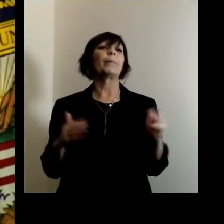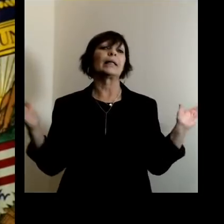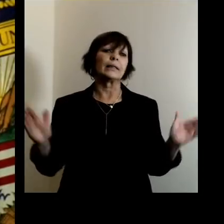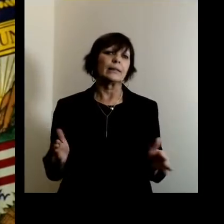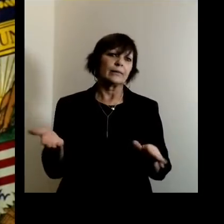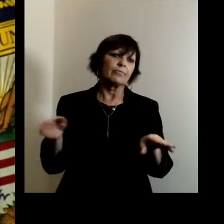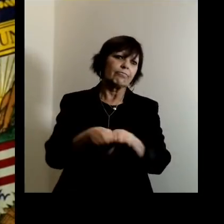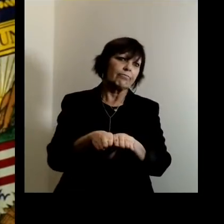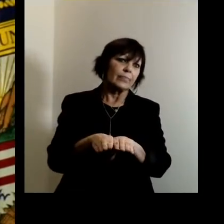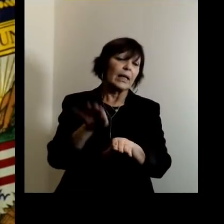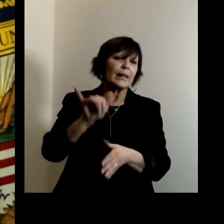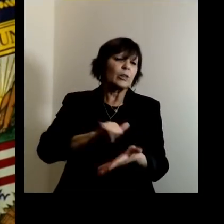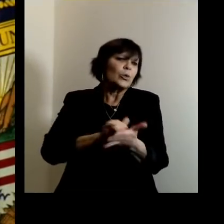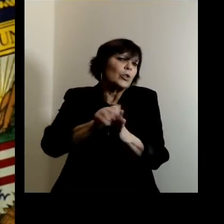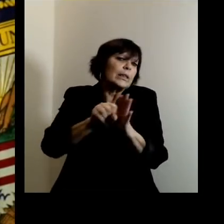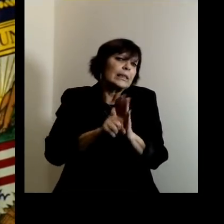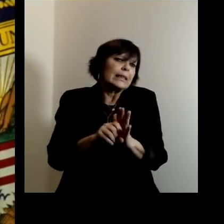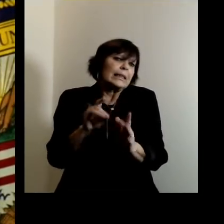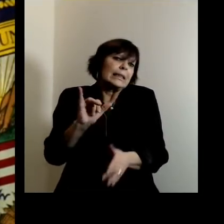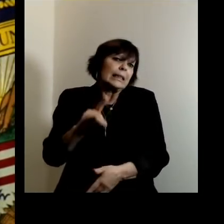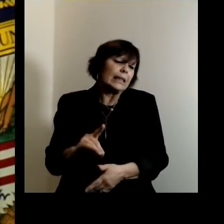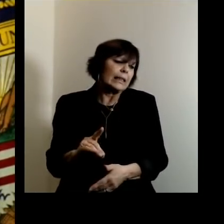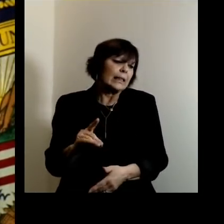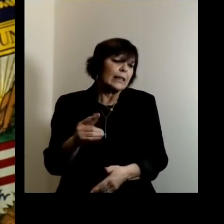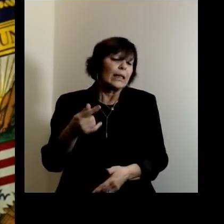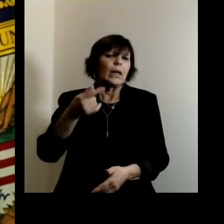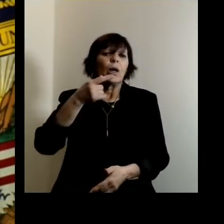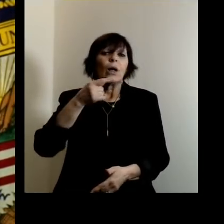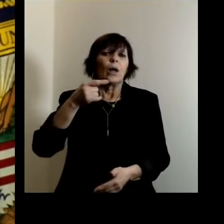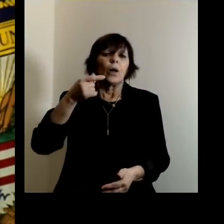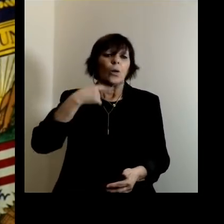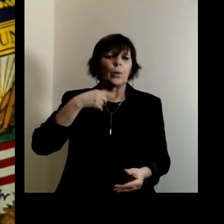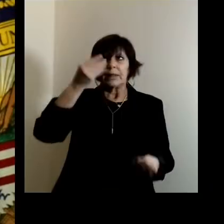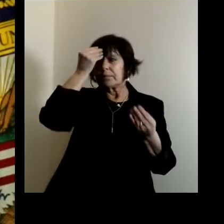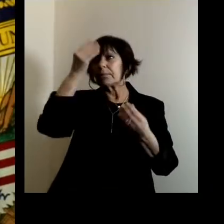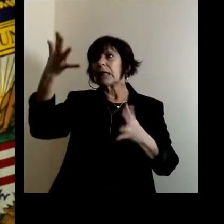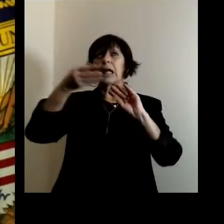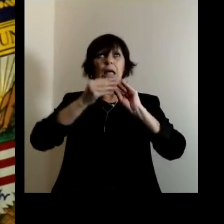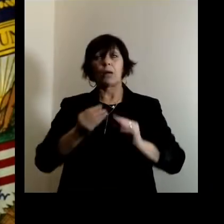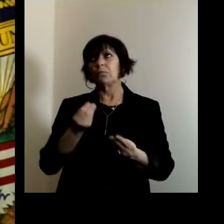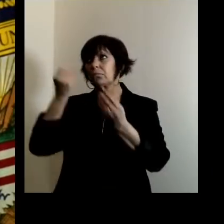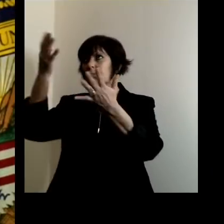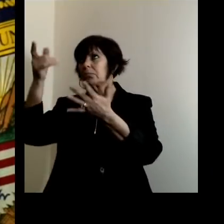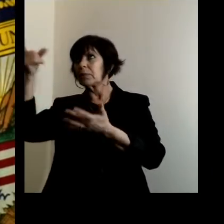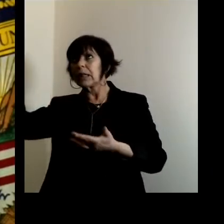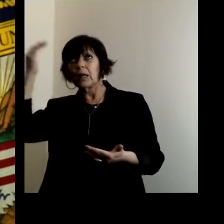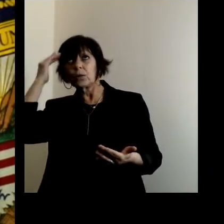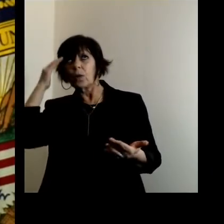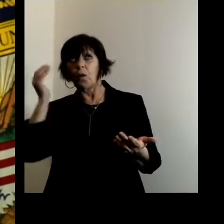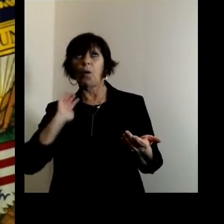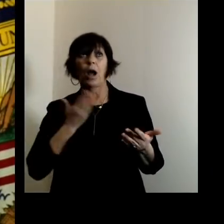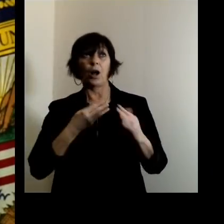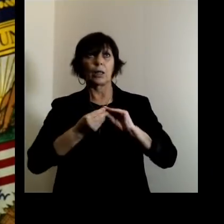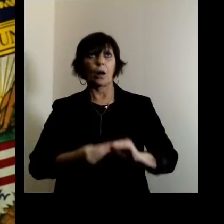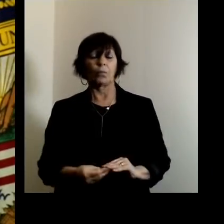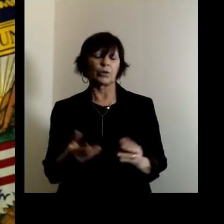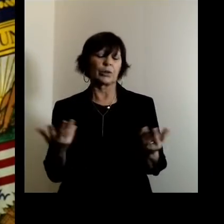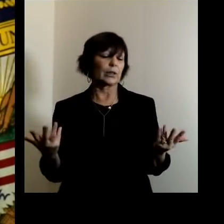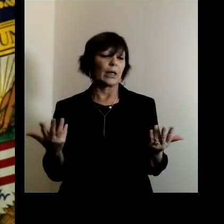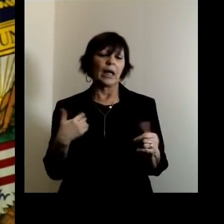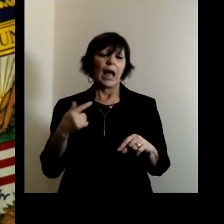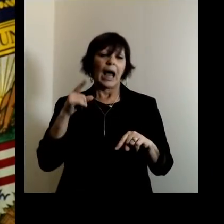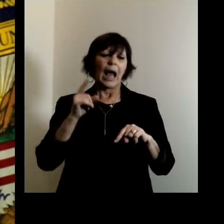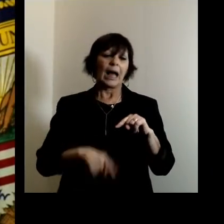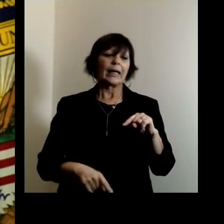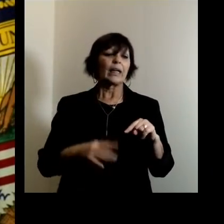York State has done. I mean, we relay the data to New York State. They're aware of the data here in Erie County. I can't talk about what's happening